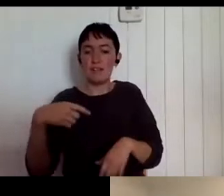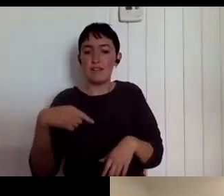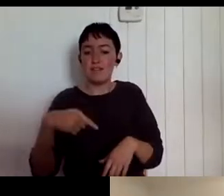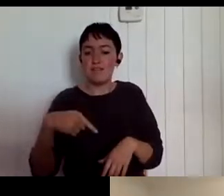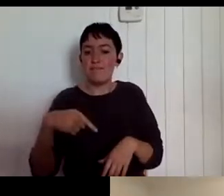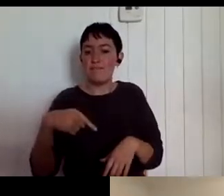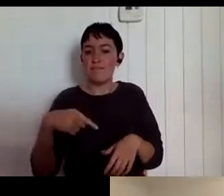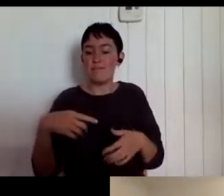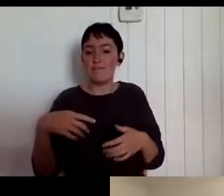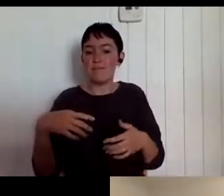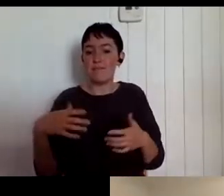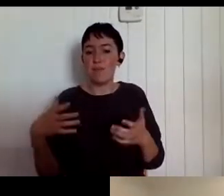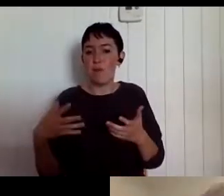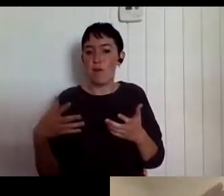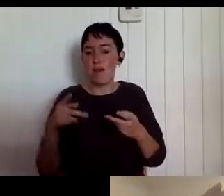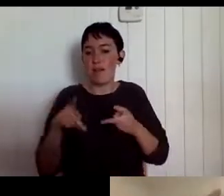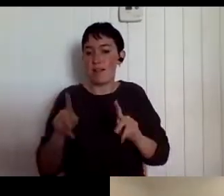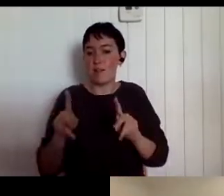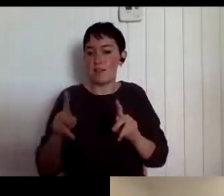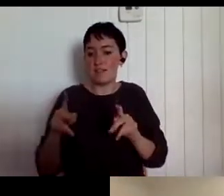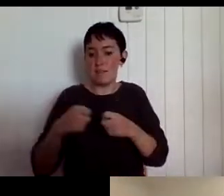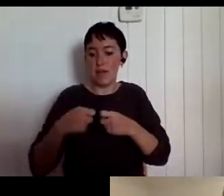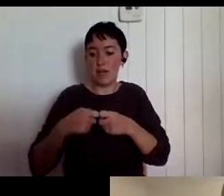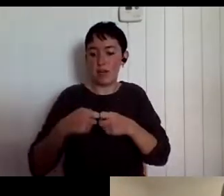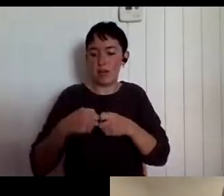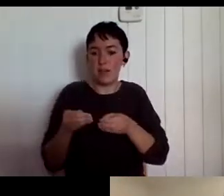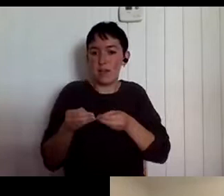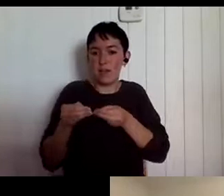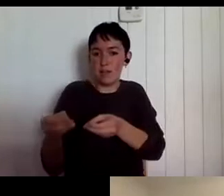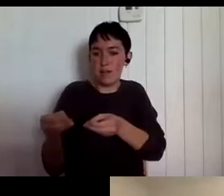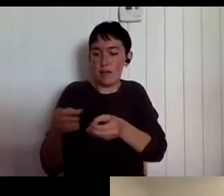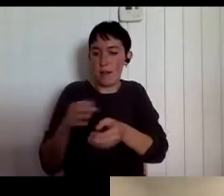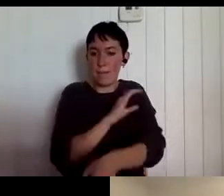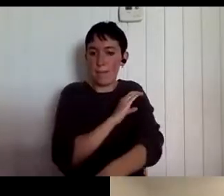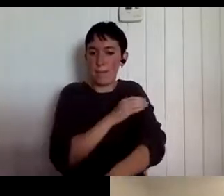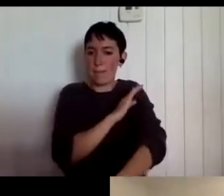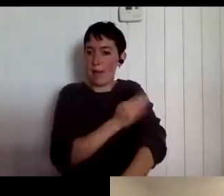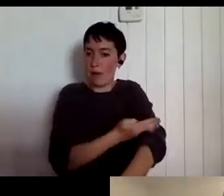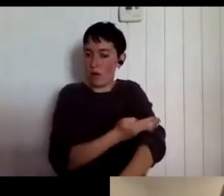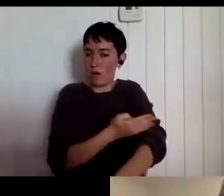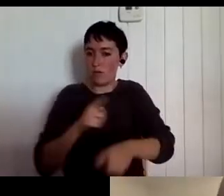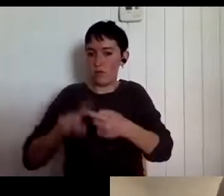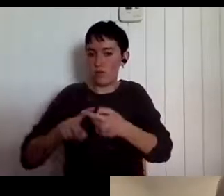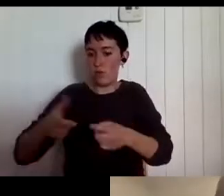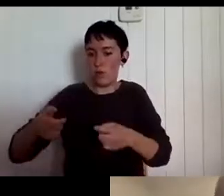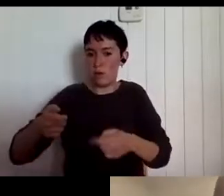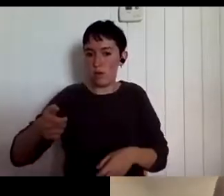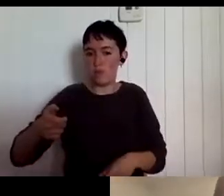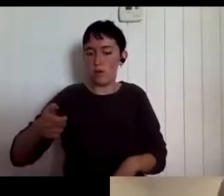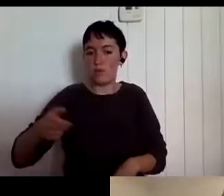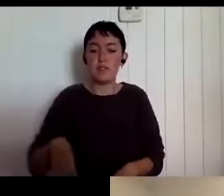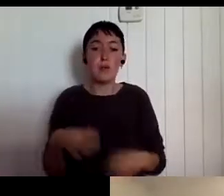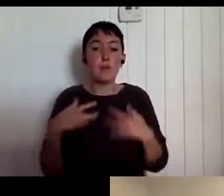what allows the battery to give power to the remote for it to actually work. Now, we don't typically deal with perfectly pure